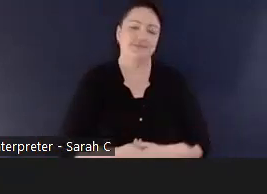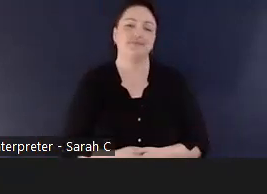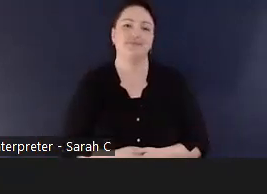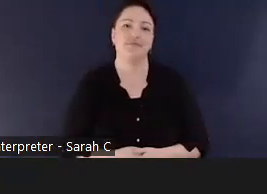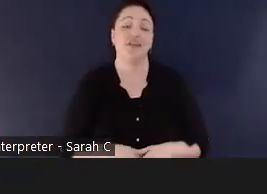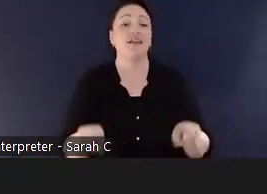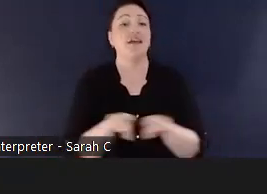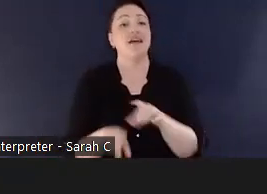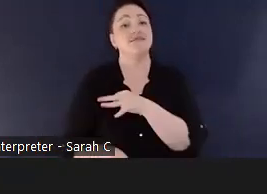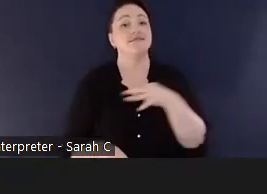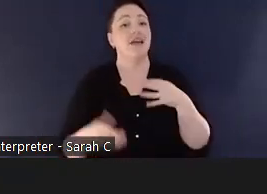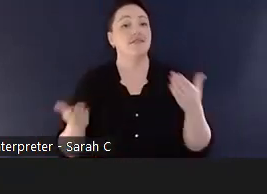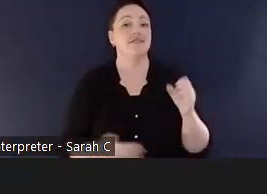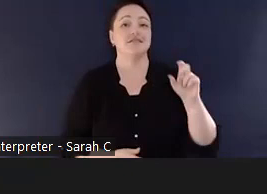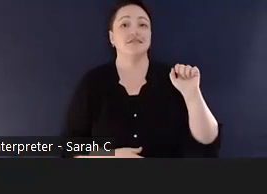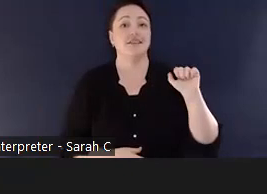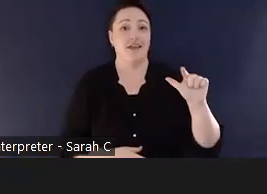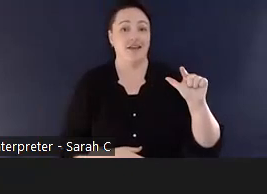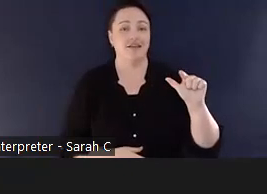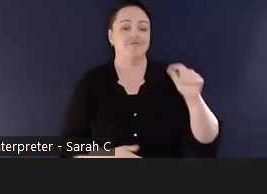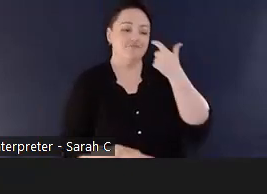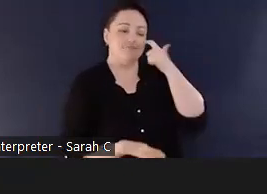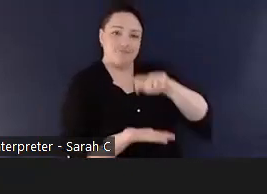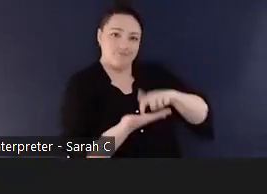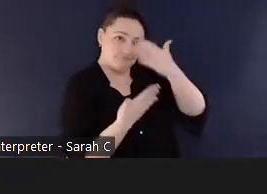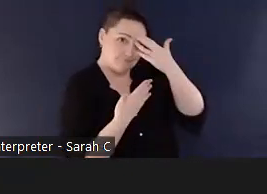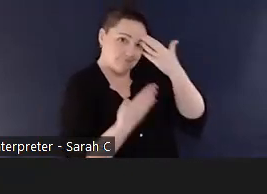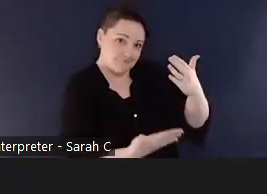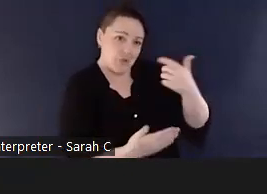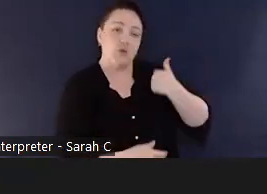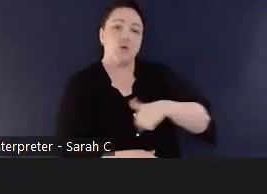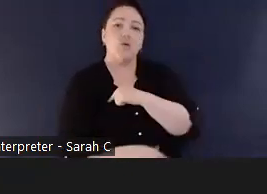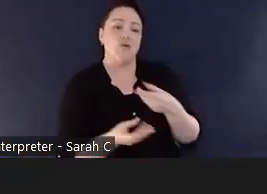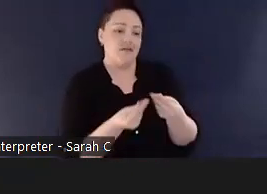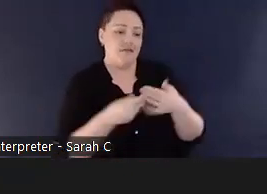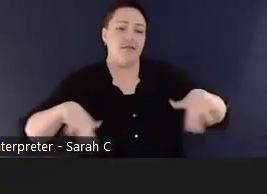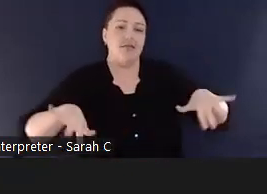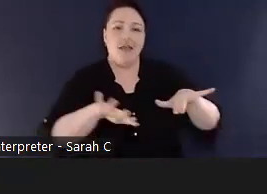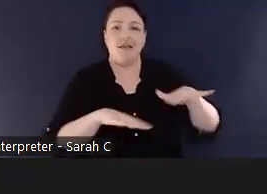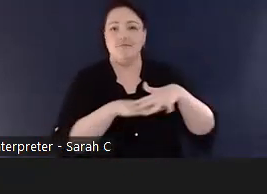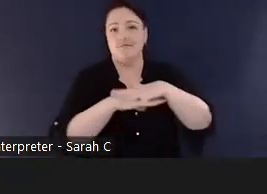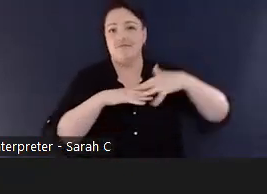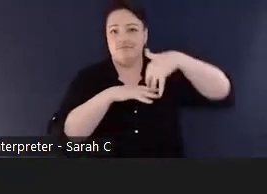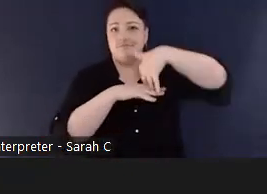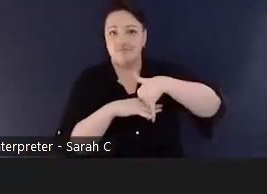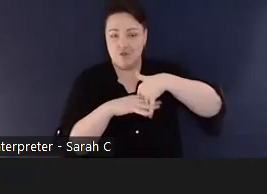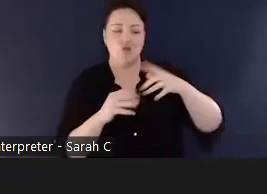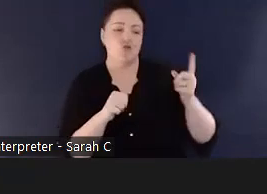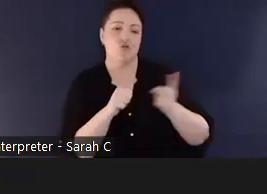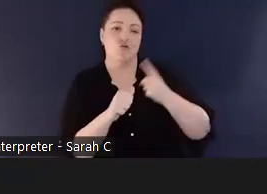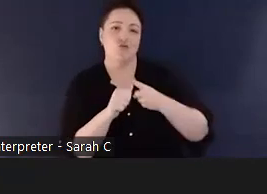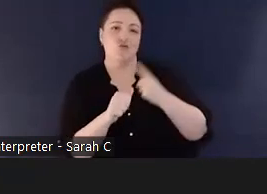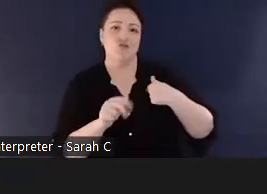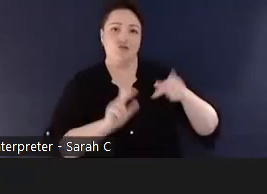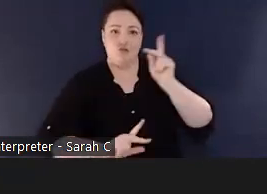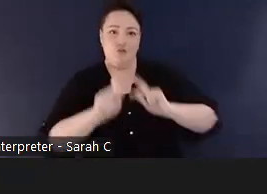at SCAG, I acknowledge that we are on the land of the Chumash, Tongva, and Kizh. As we acknowledge we are on the original lands of the Chumash, Tongva,